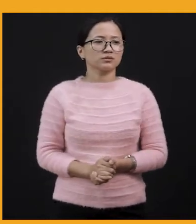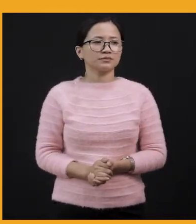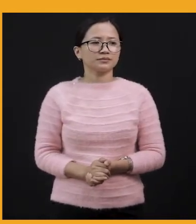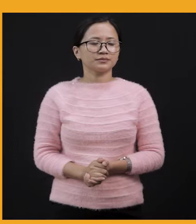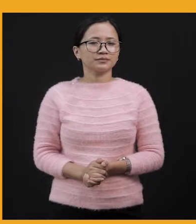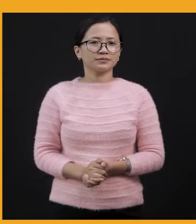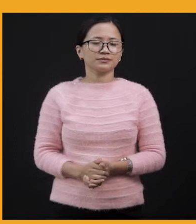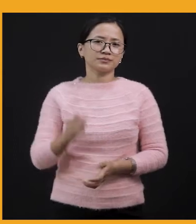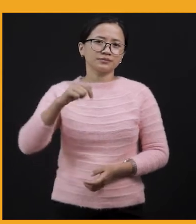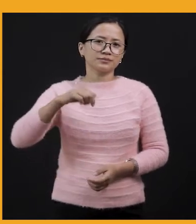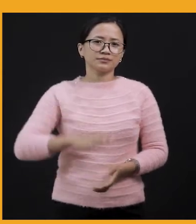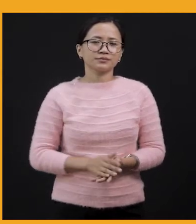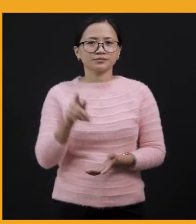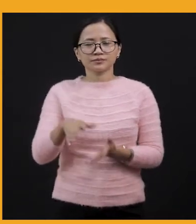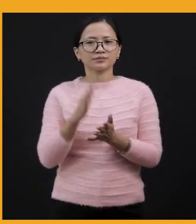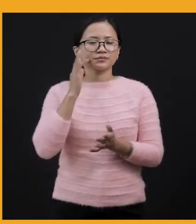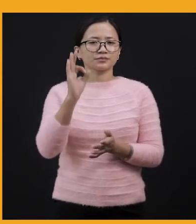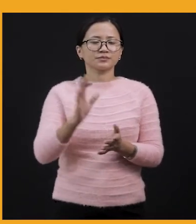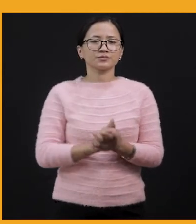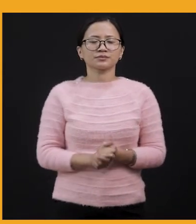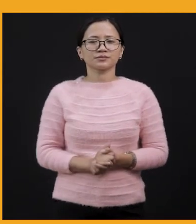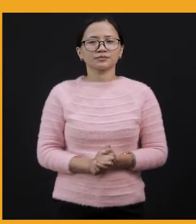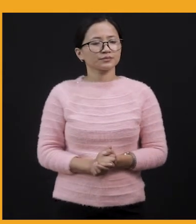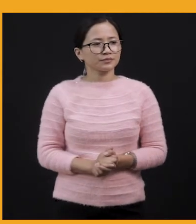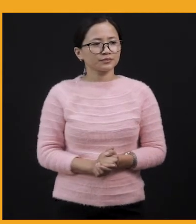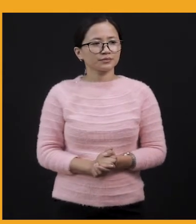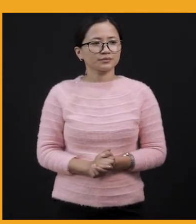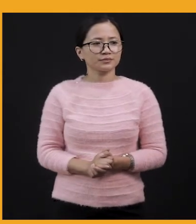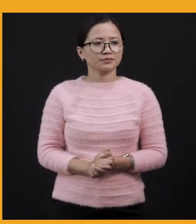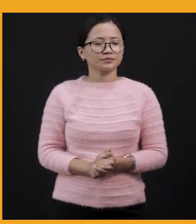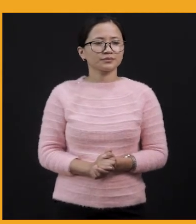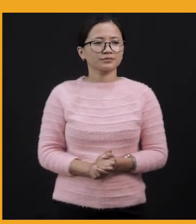Now, it is important. Yes, students,